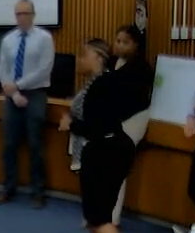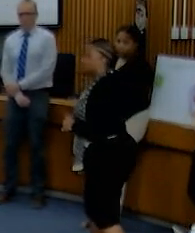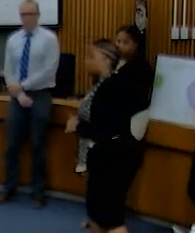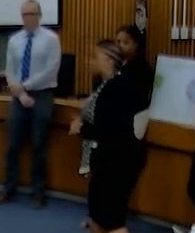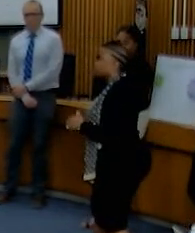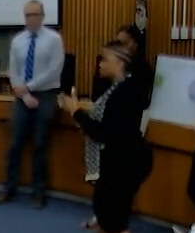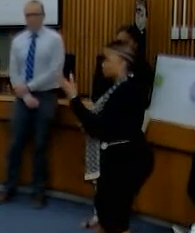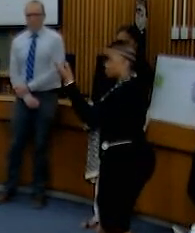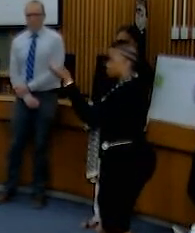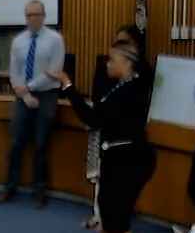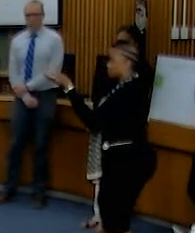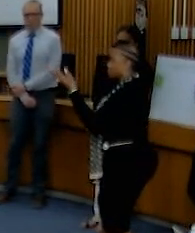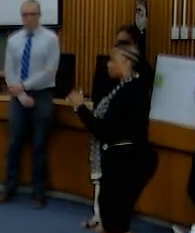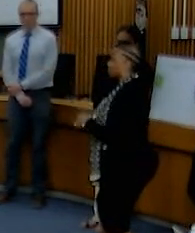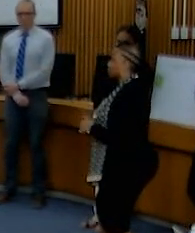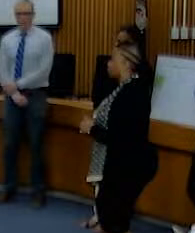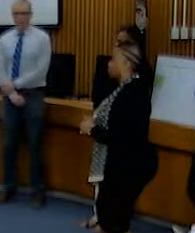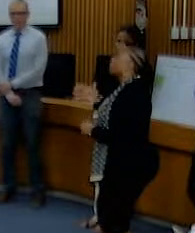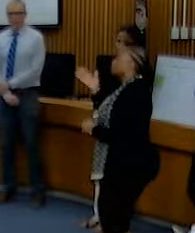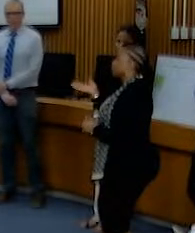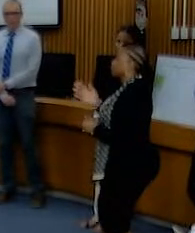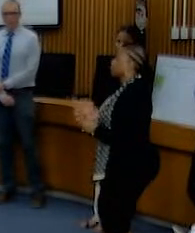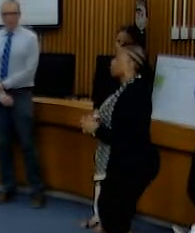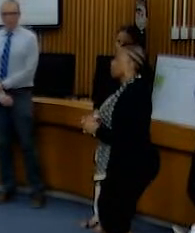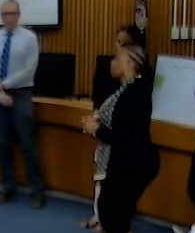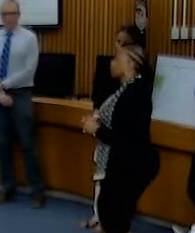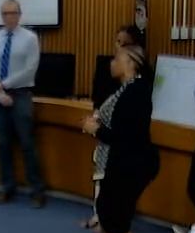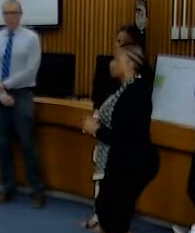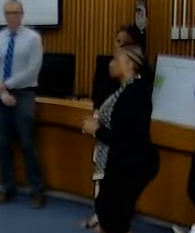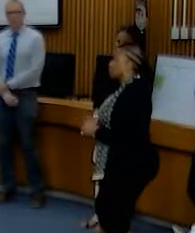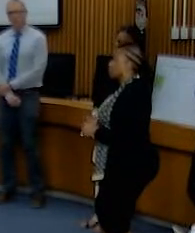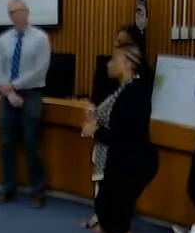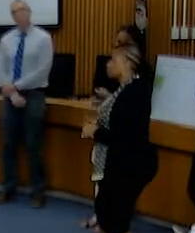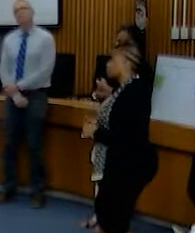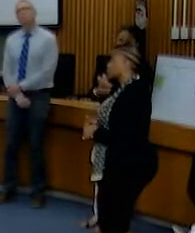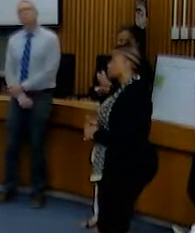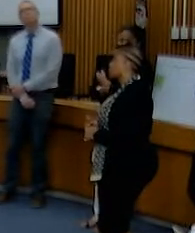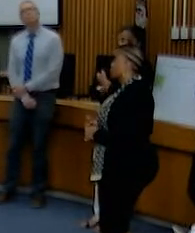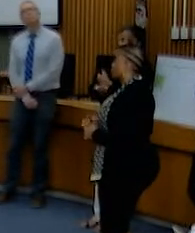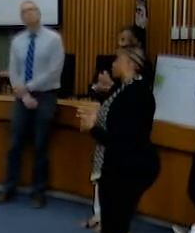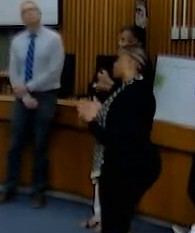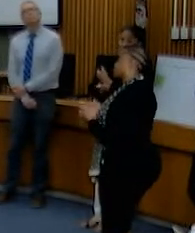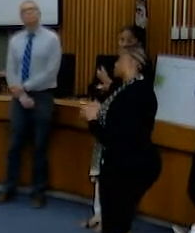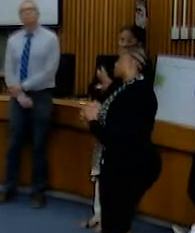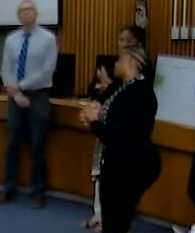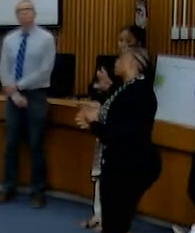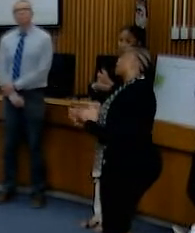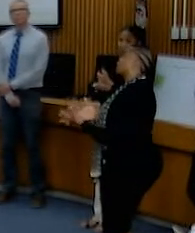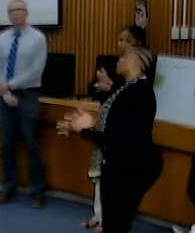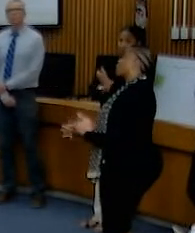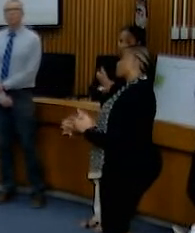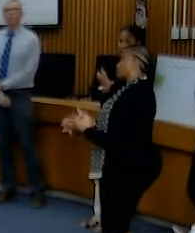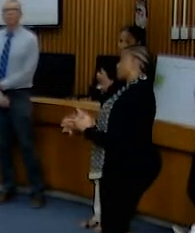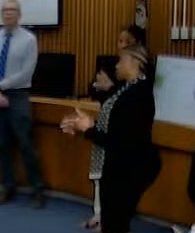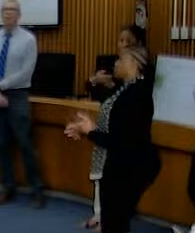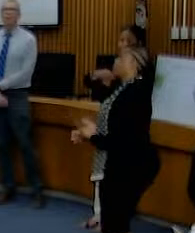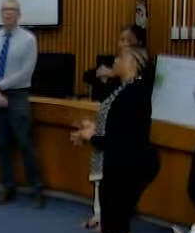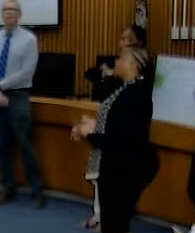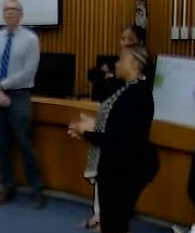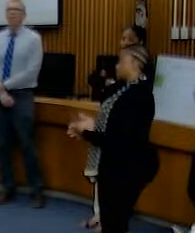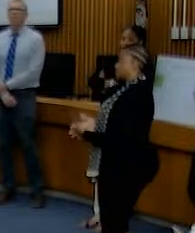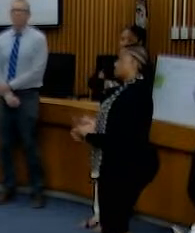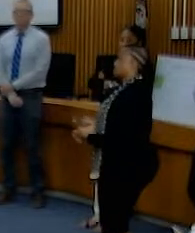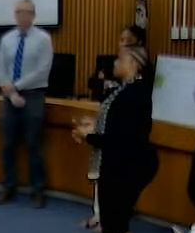we have the rating for the partnership agreement. We do the same thing with the collaboration tool, where the principal and the